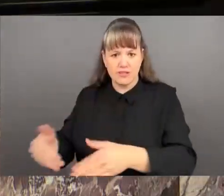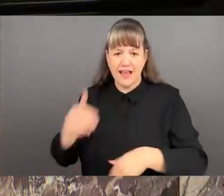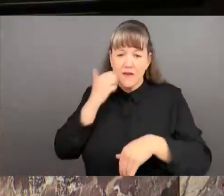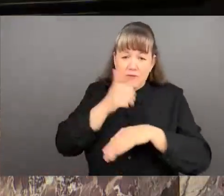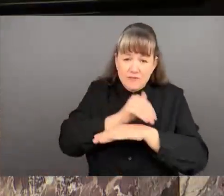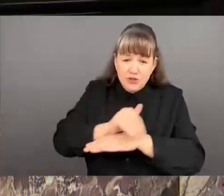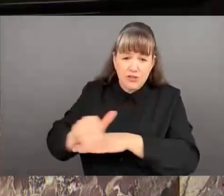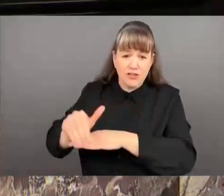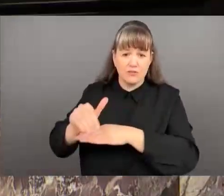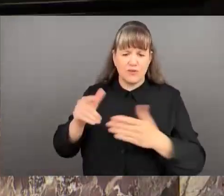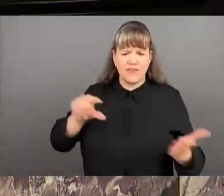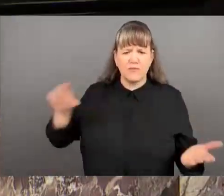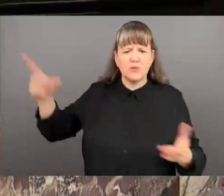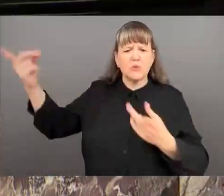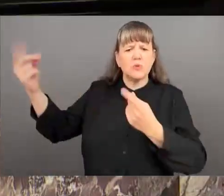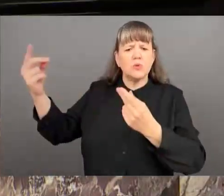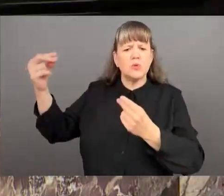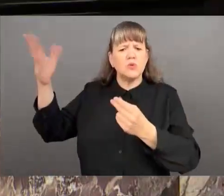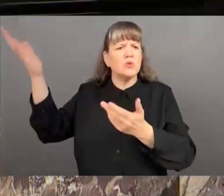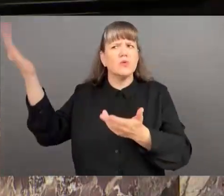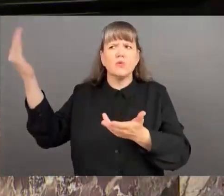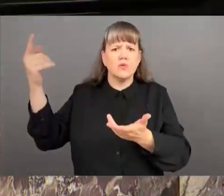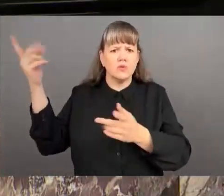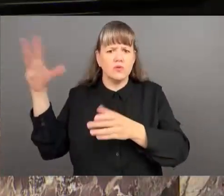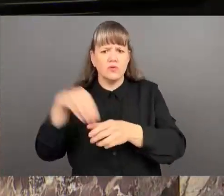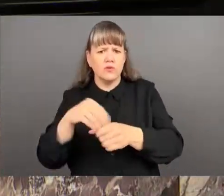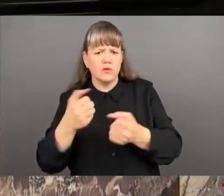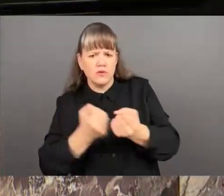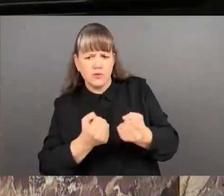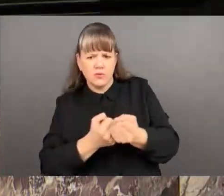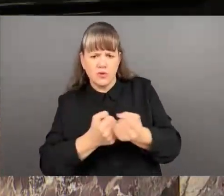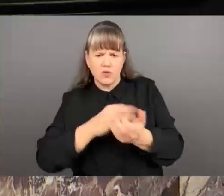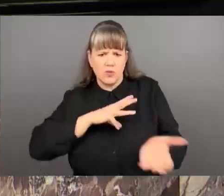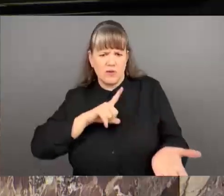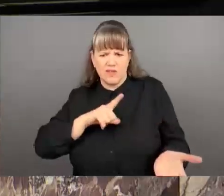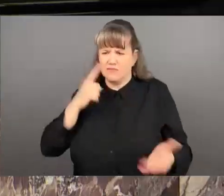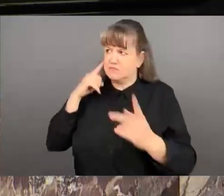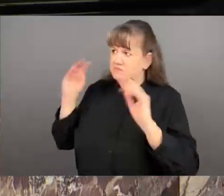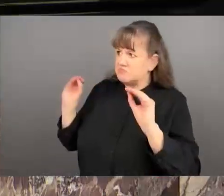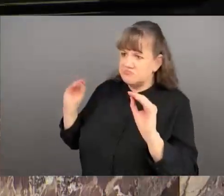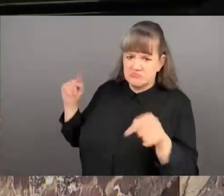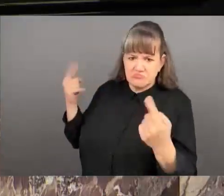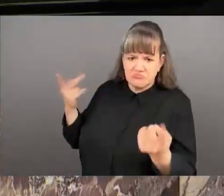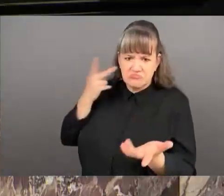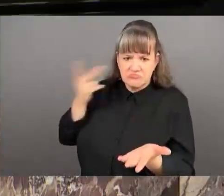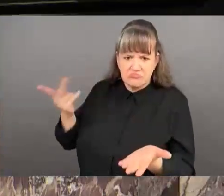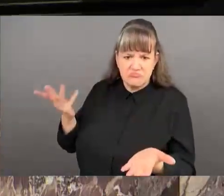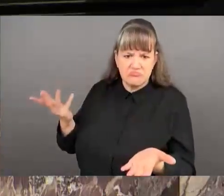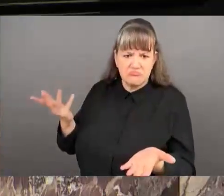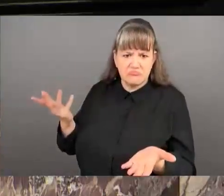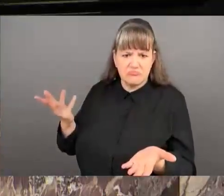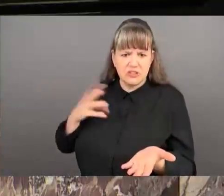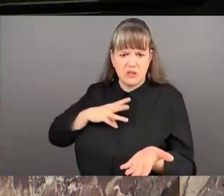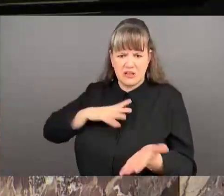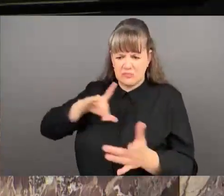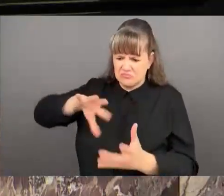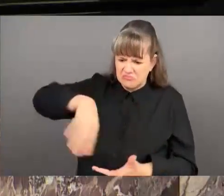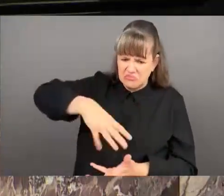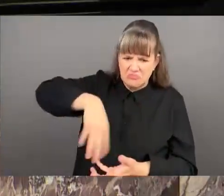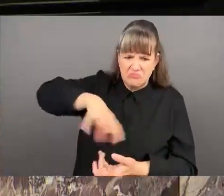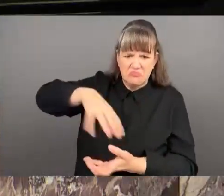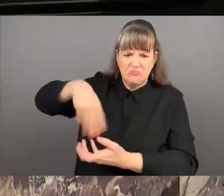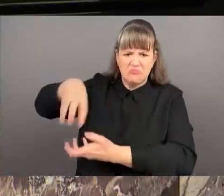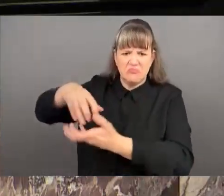my recollection, it is nothing, Mr. Speaker. Chaos reigns on our streets, and now the City of